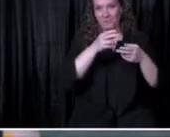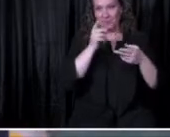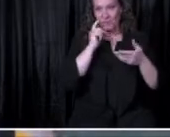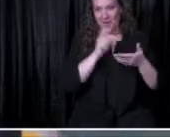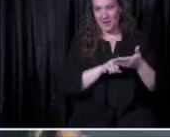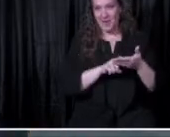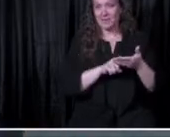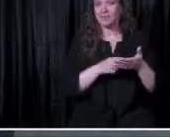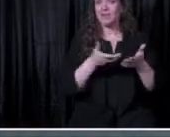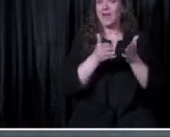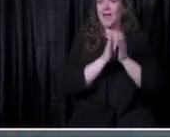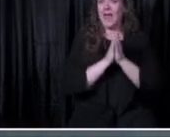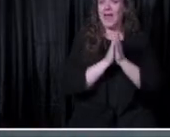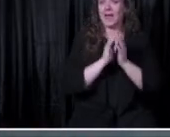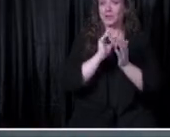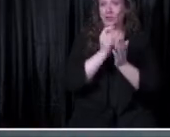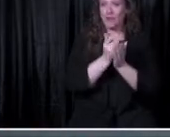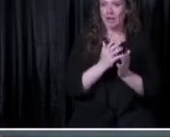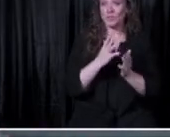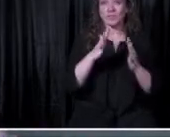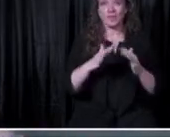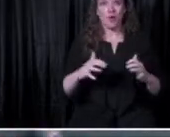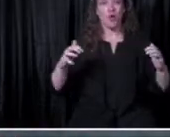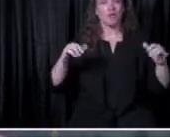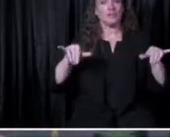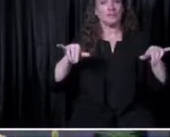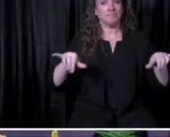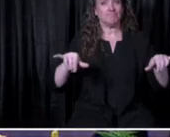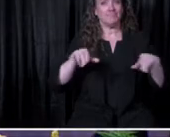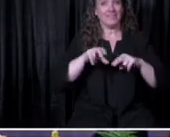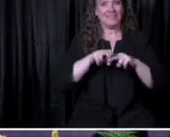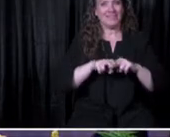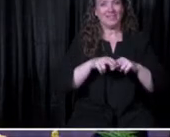the other graduates remain seated during this presentation.